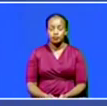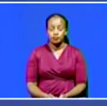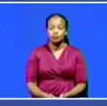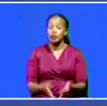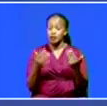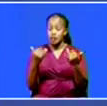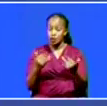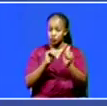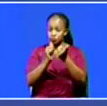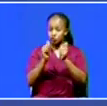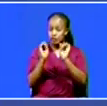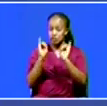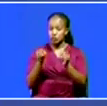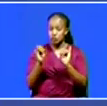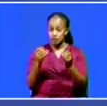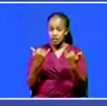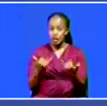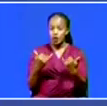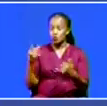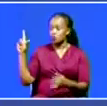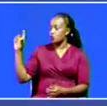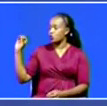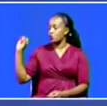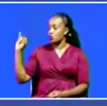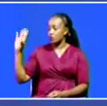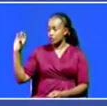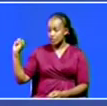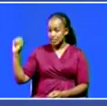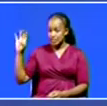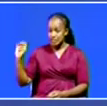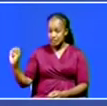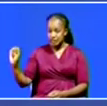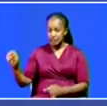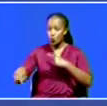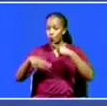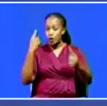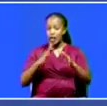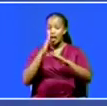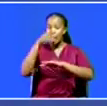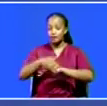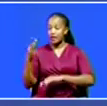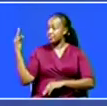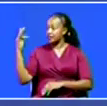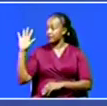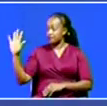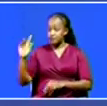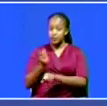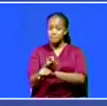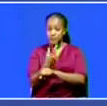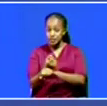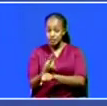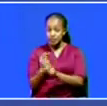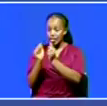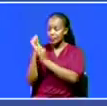All right, let's get to some sports news now. Lois Chemnung clocked 35 minutes, 11 seconds to win the women's